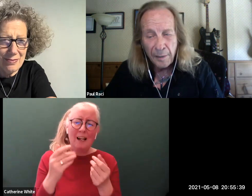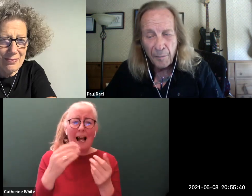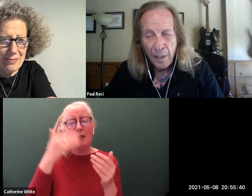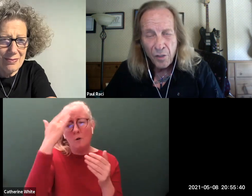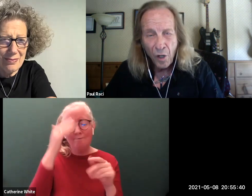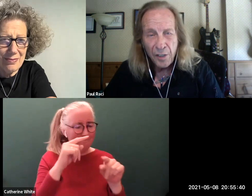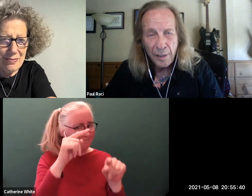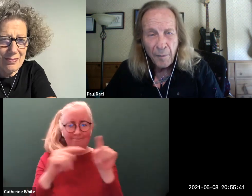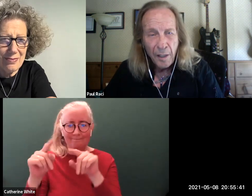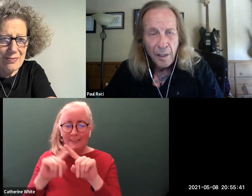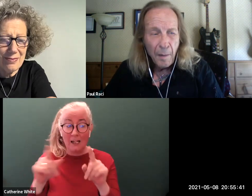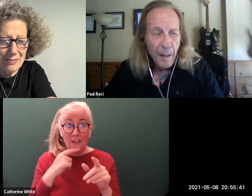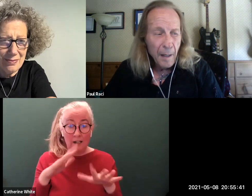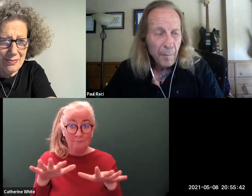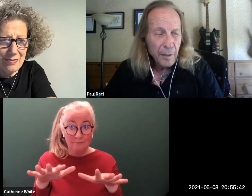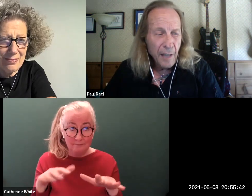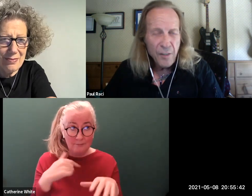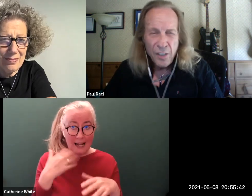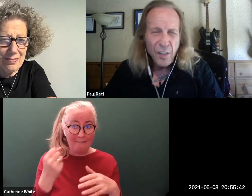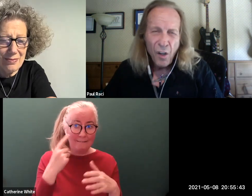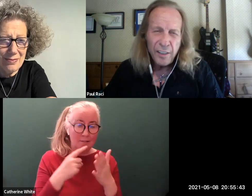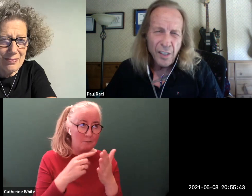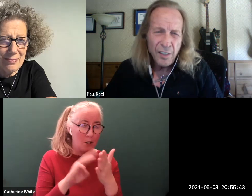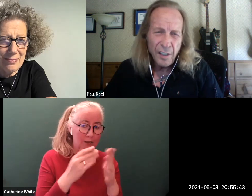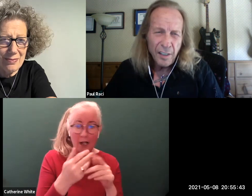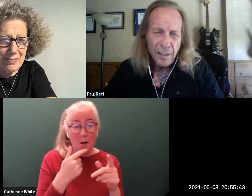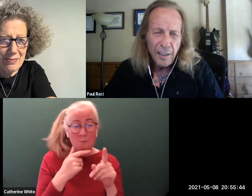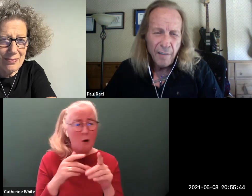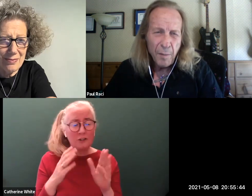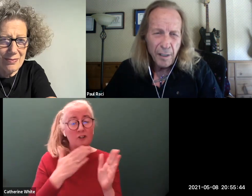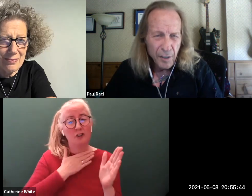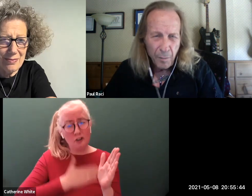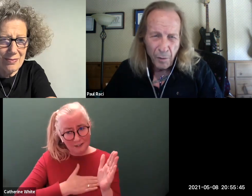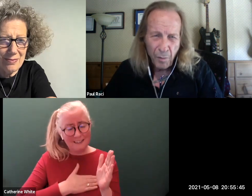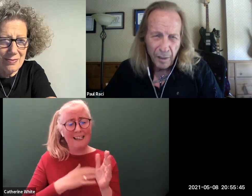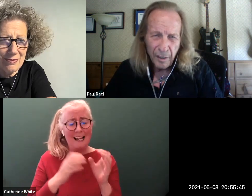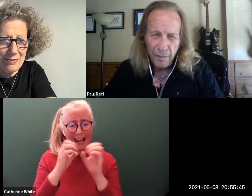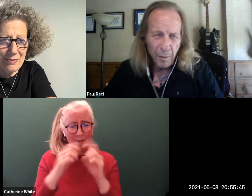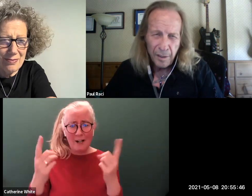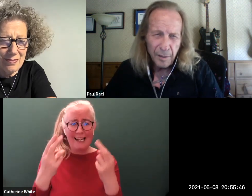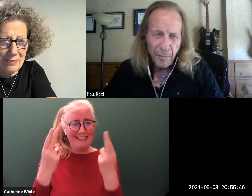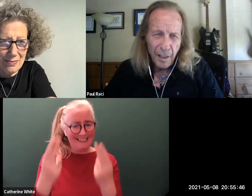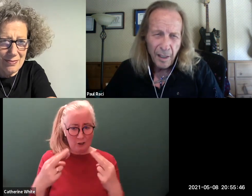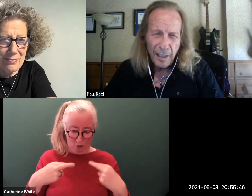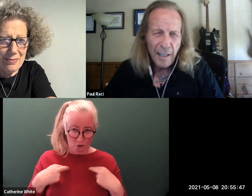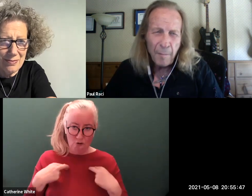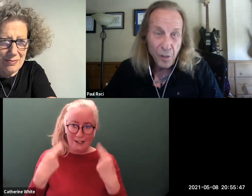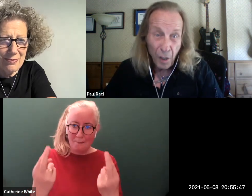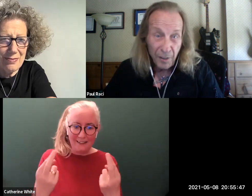be daunting. But all I can say is everybody needs to be respected, everybody.